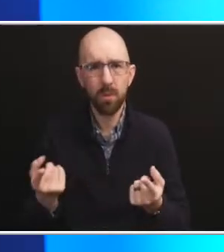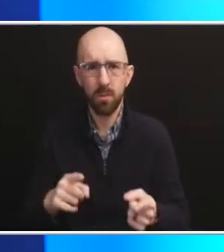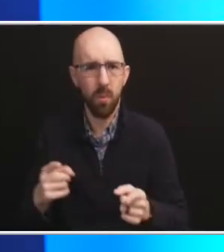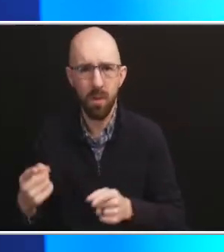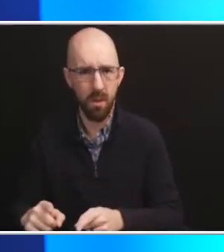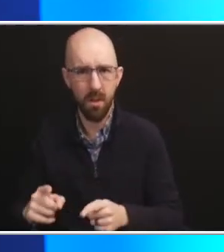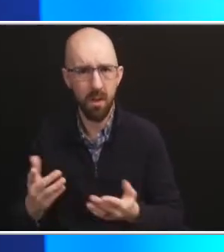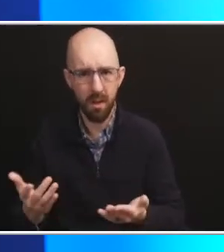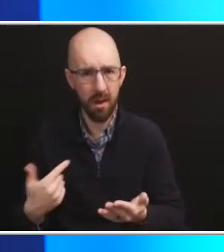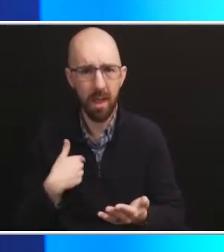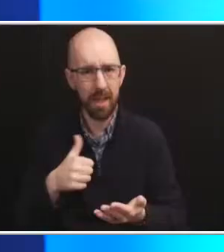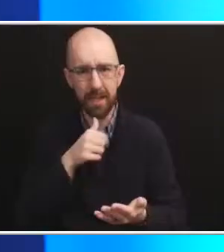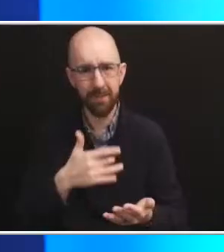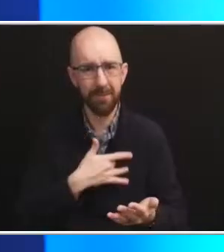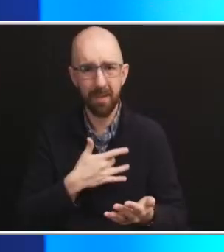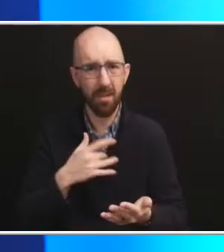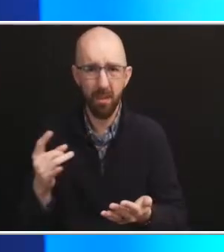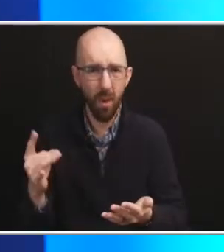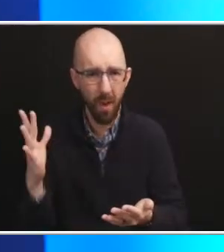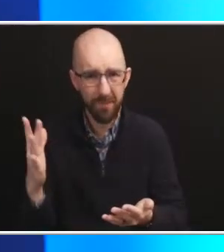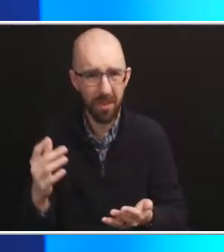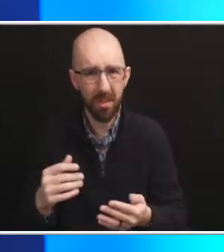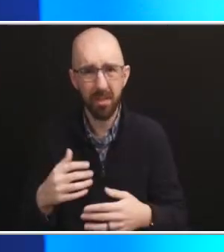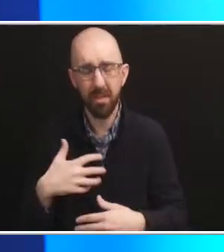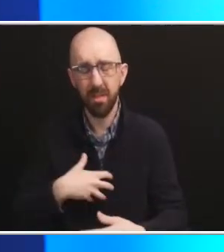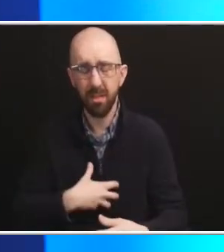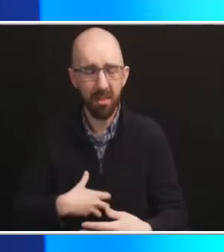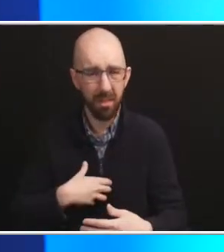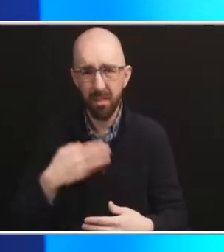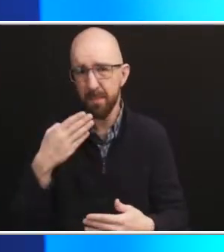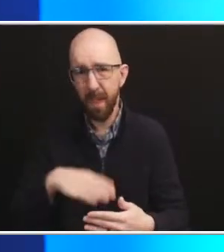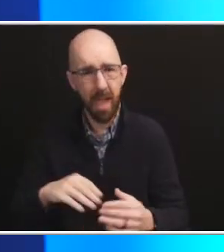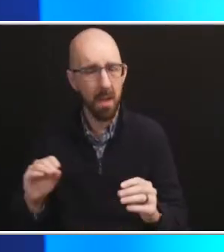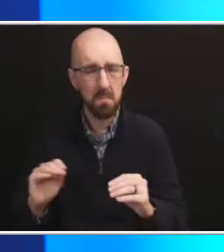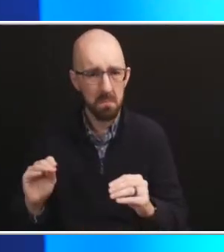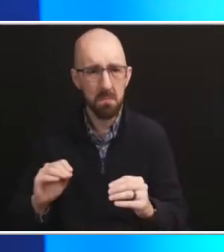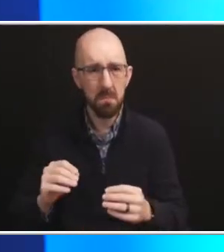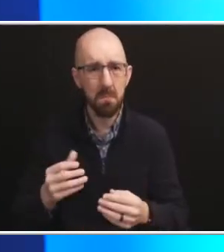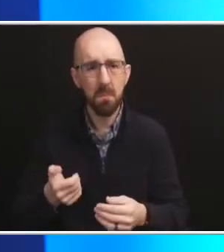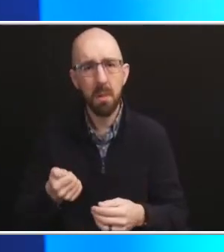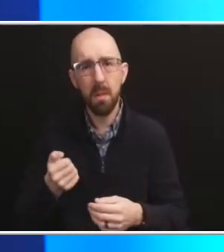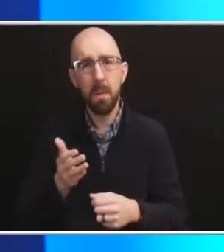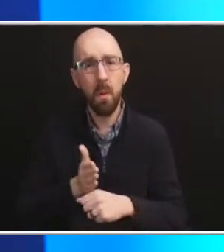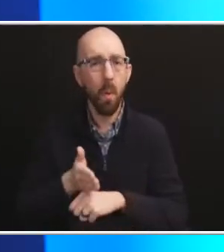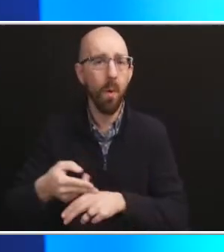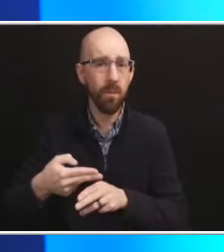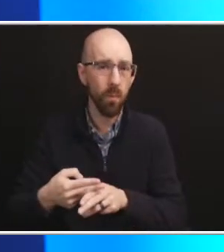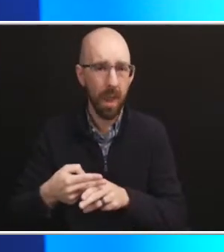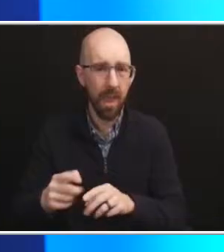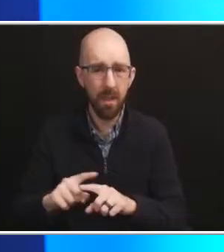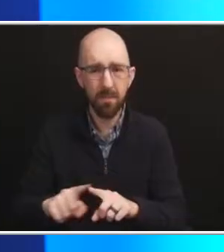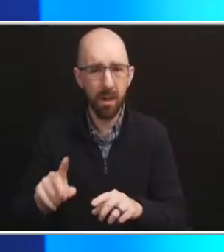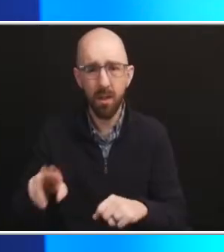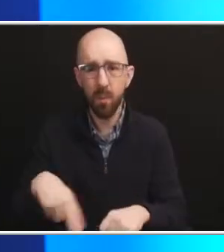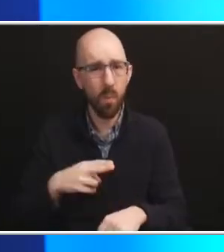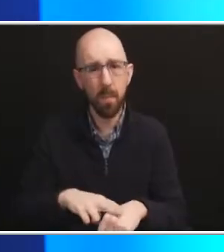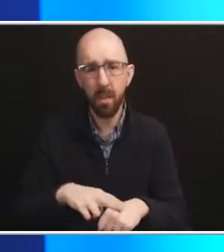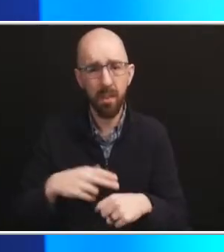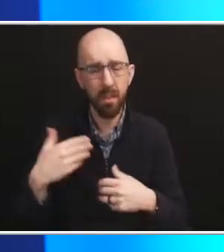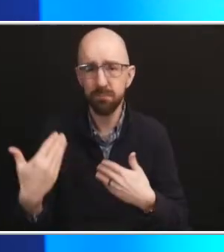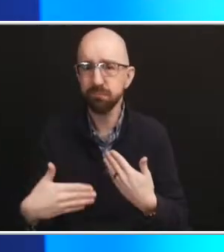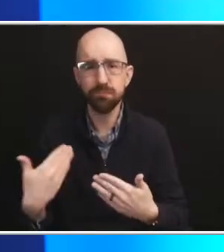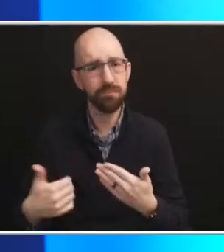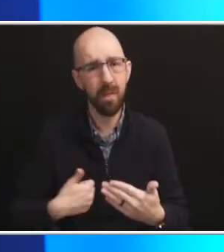didn't feel terrible. I didn't feel awful. A little overweight. Just normal activities, normal life.